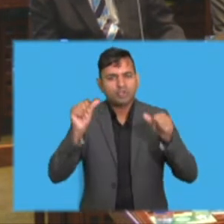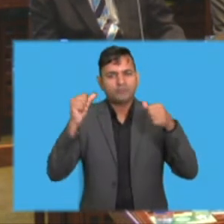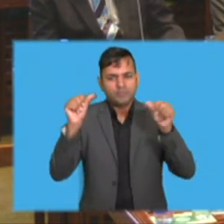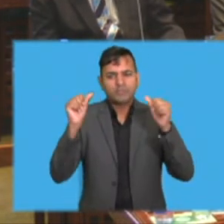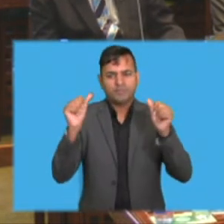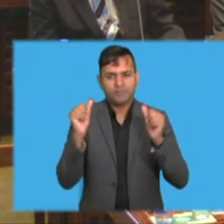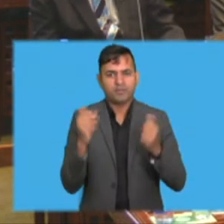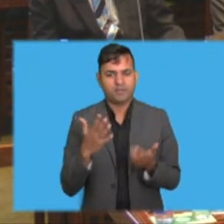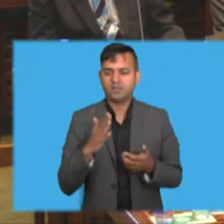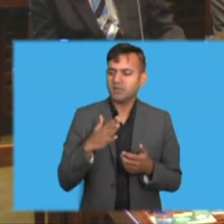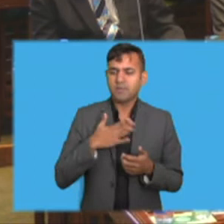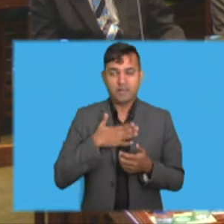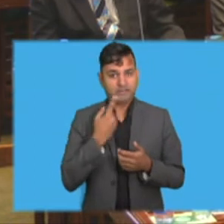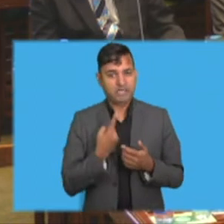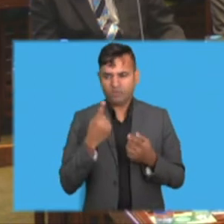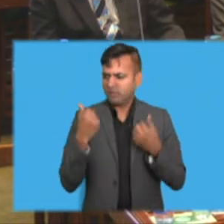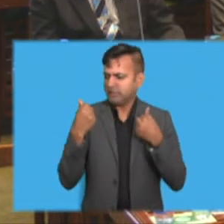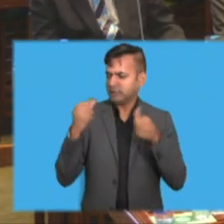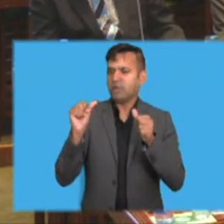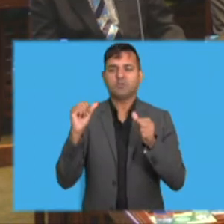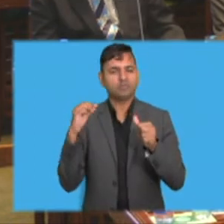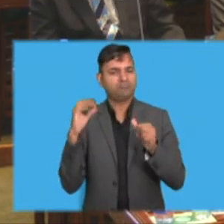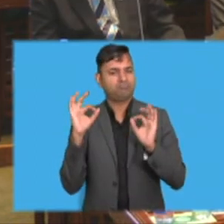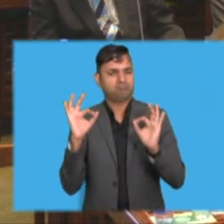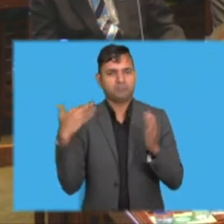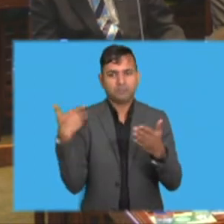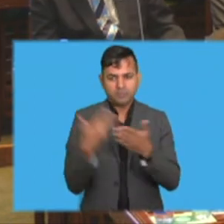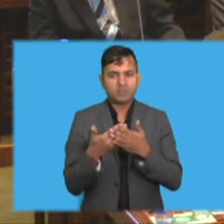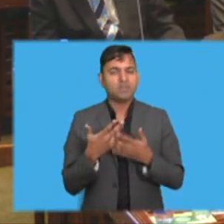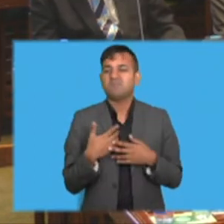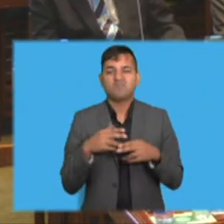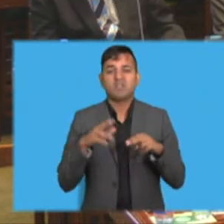ensure that Fiji never slips back into those lost years.